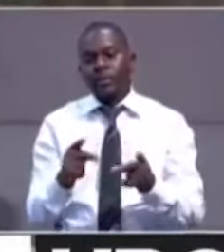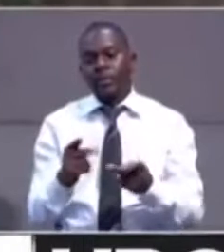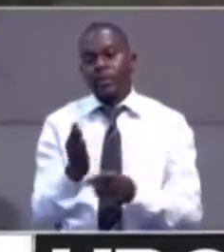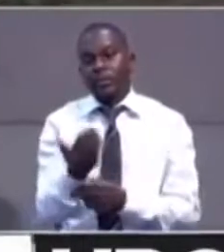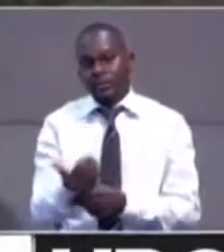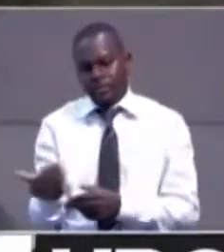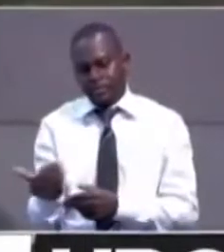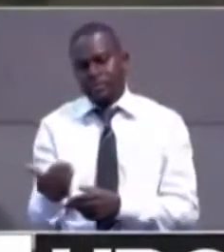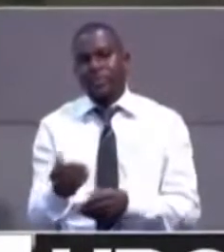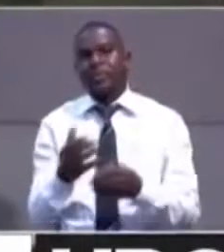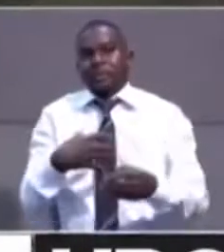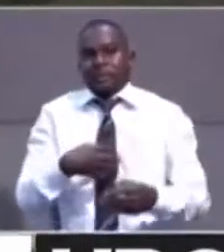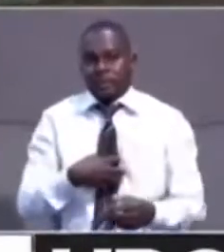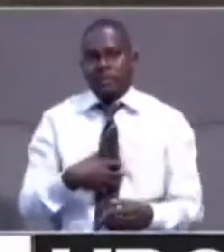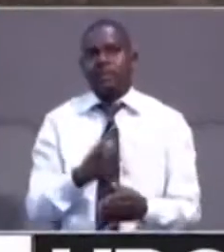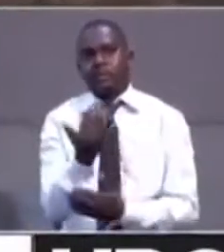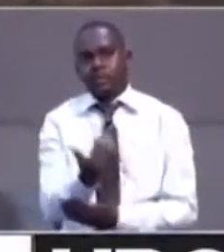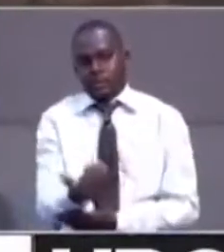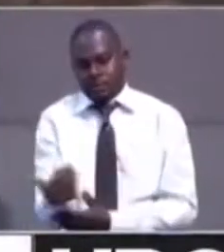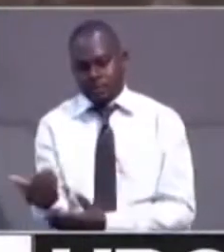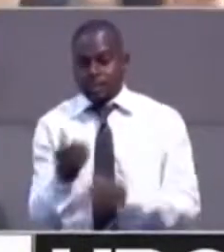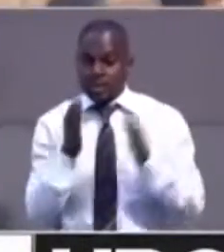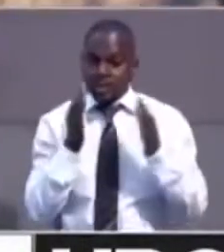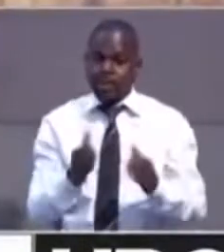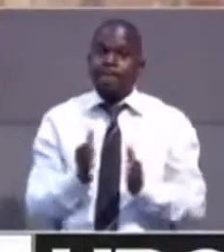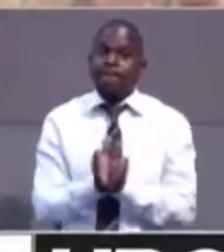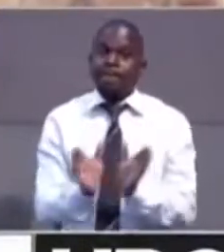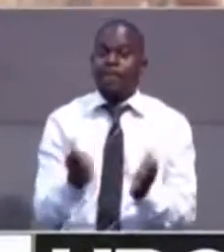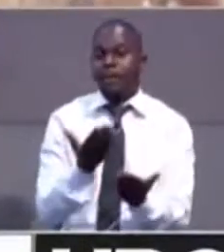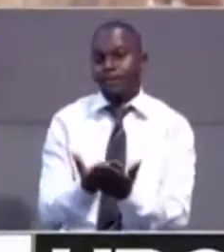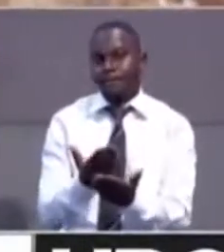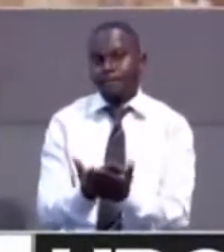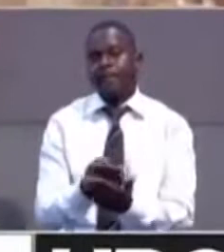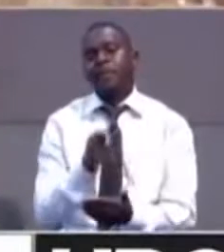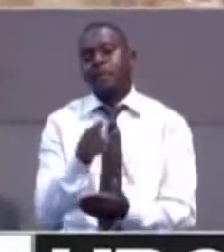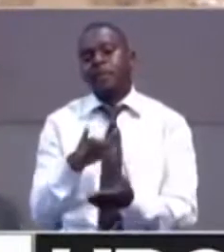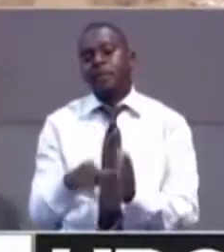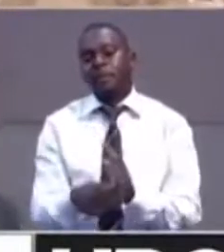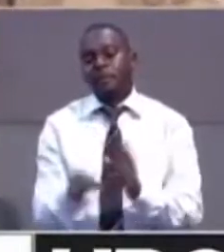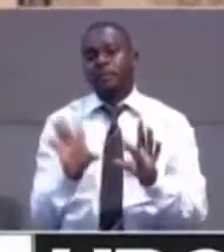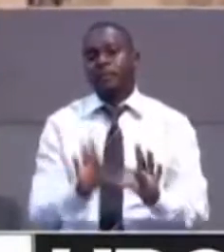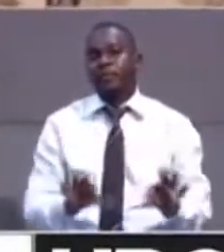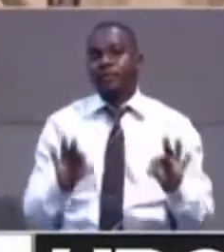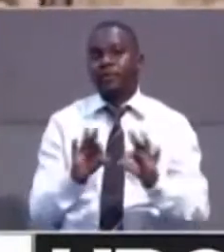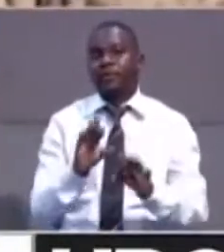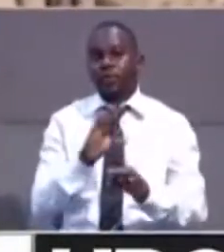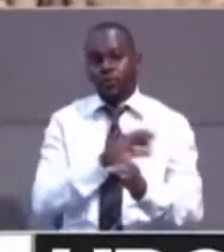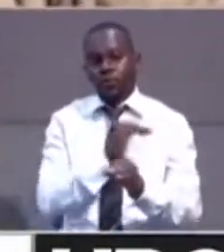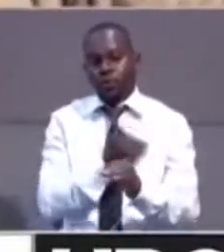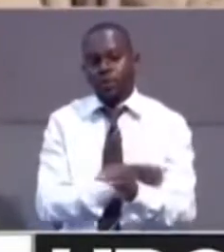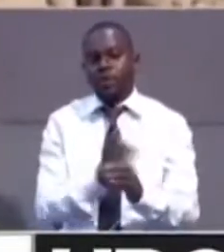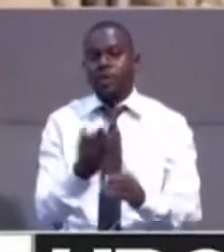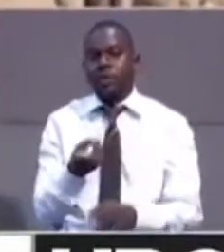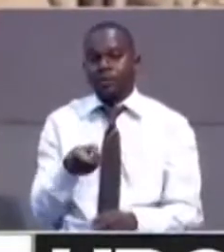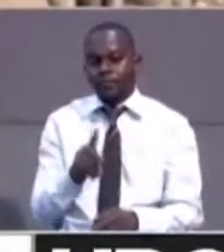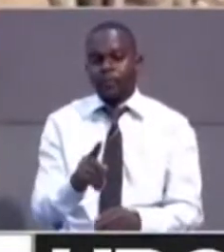where young children are being subjected to child labor has been emphasized, and the public asked to tip such cases to the relevant authority.